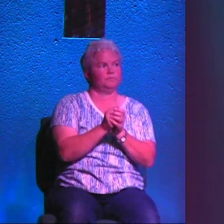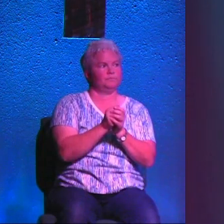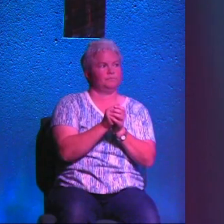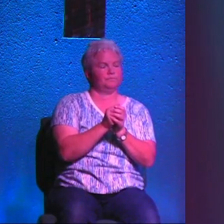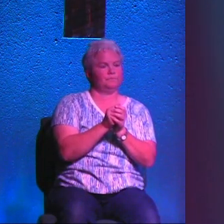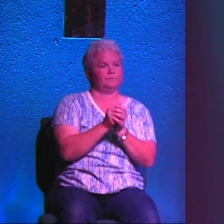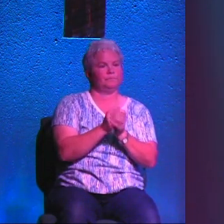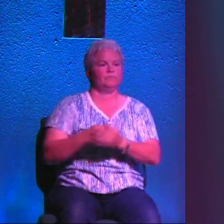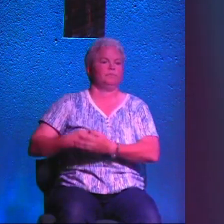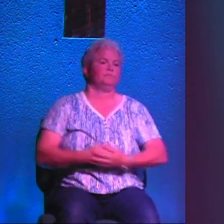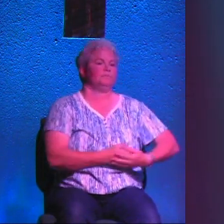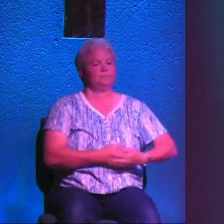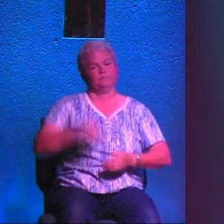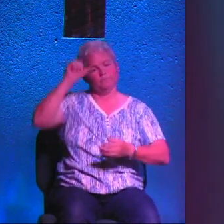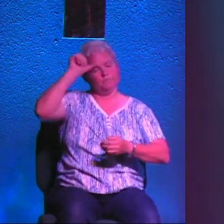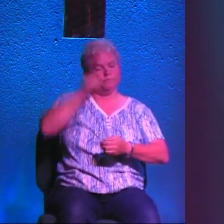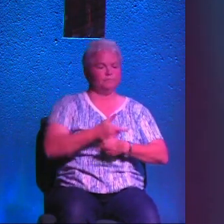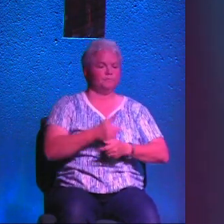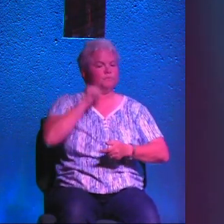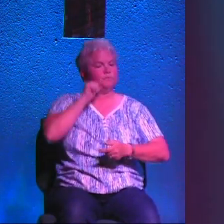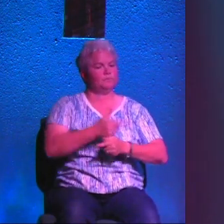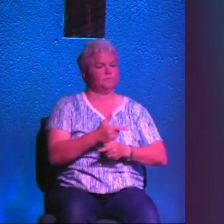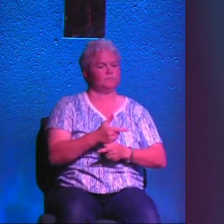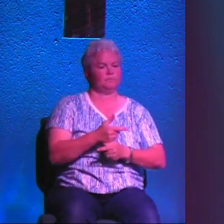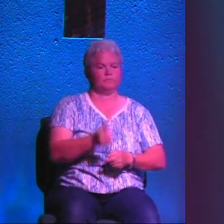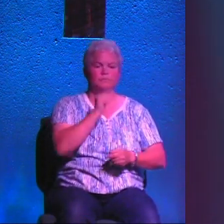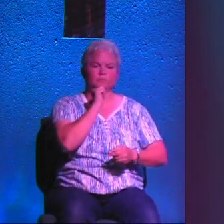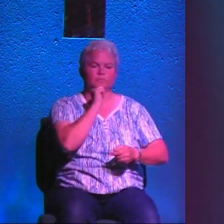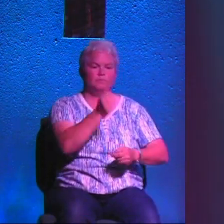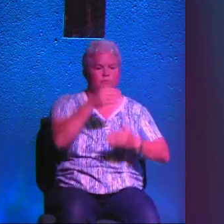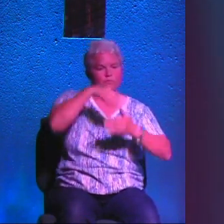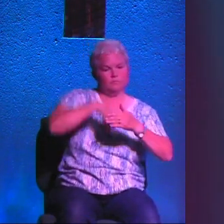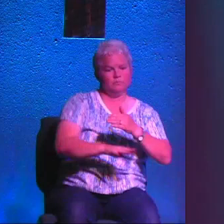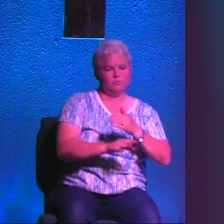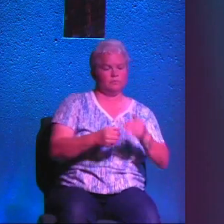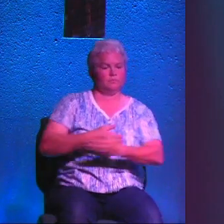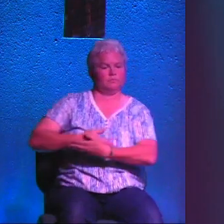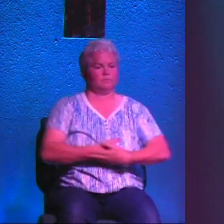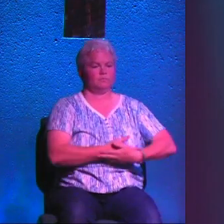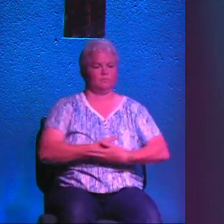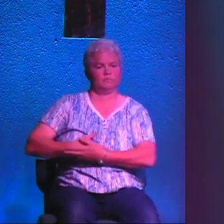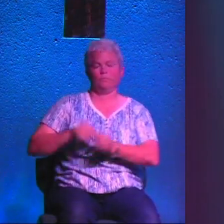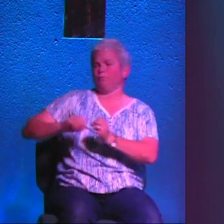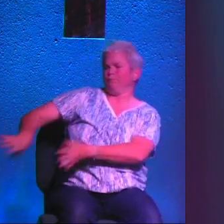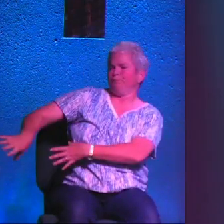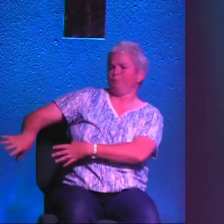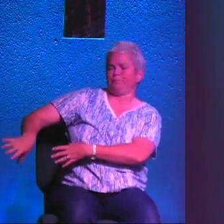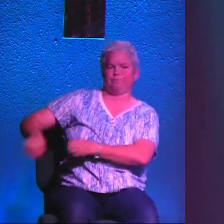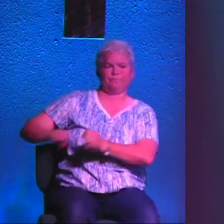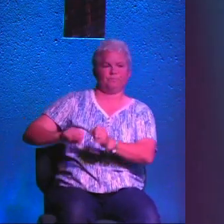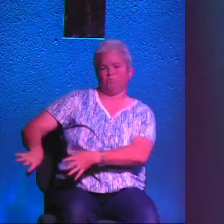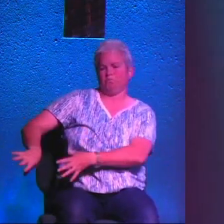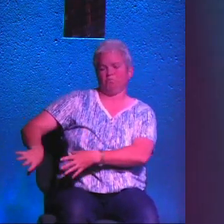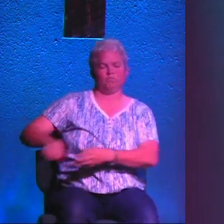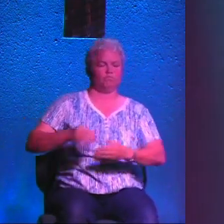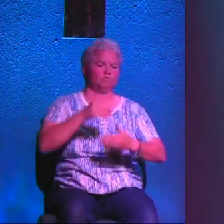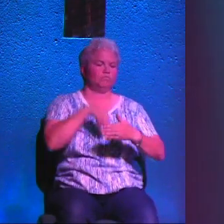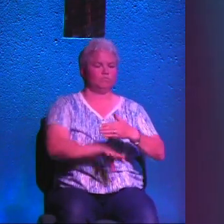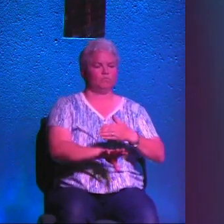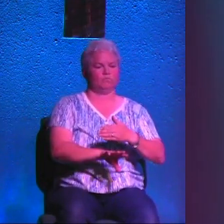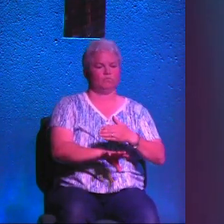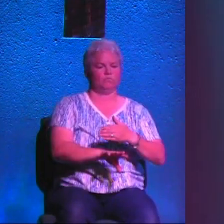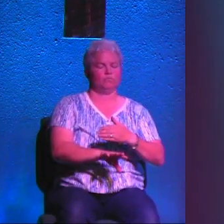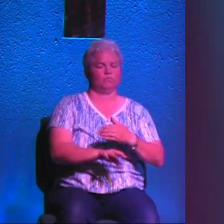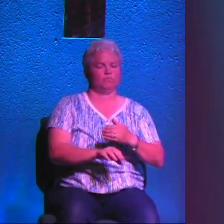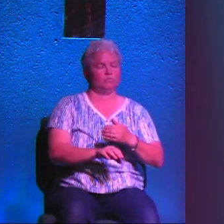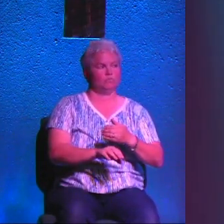redefining gender and treating unborn babies like they're disposable and things like that. And as